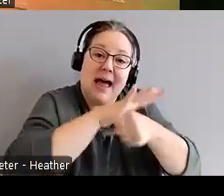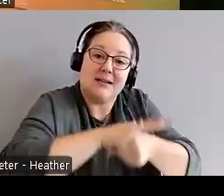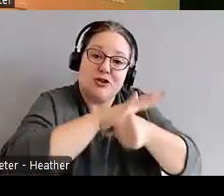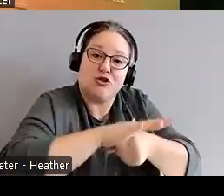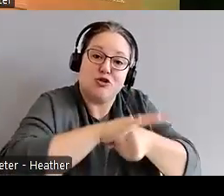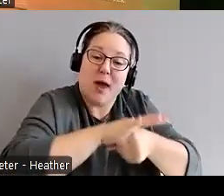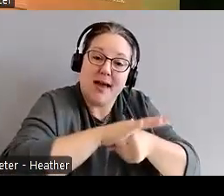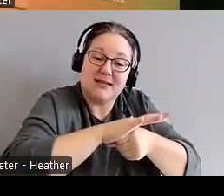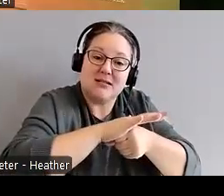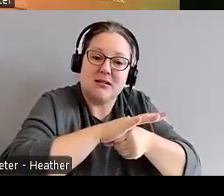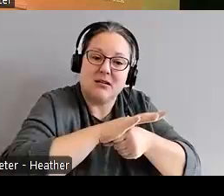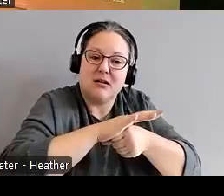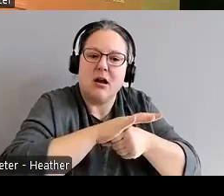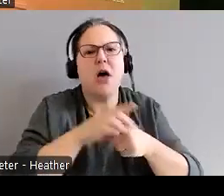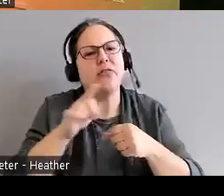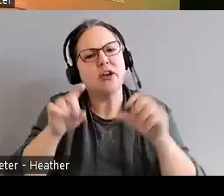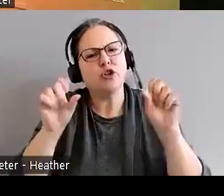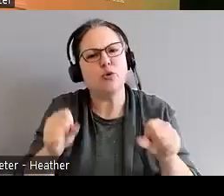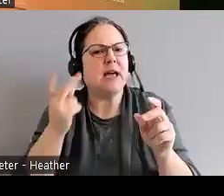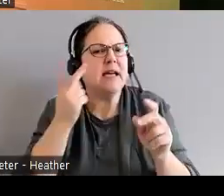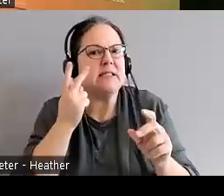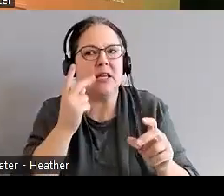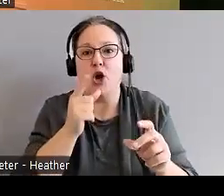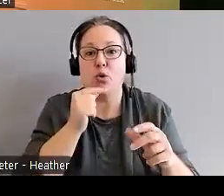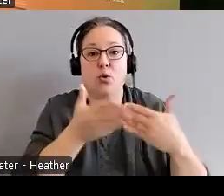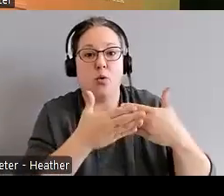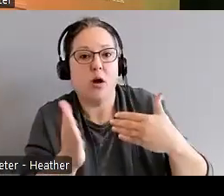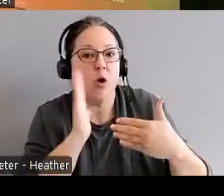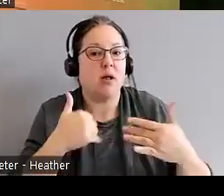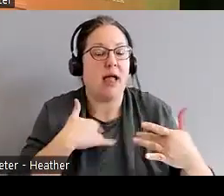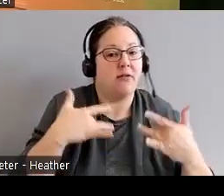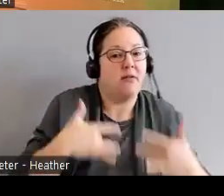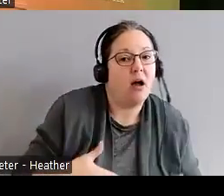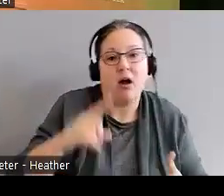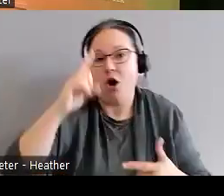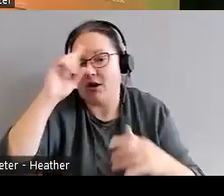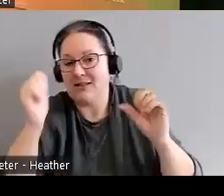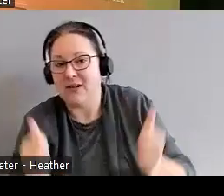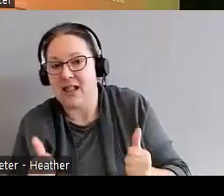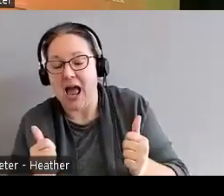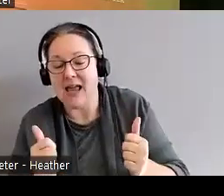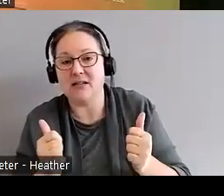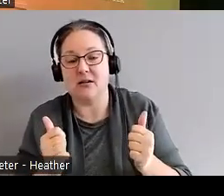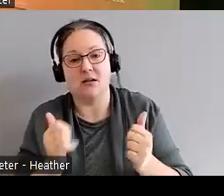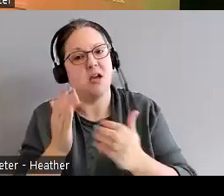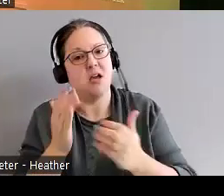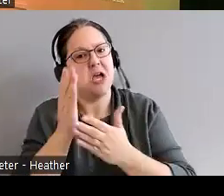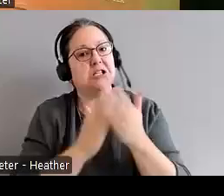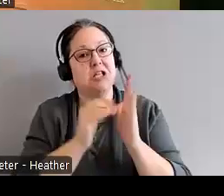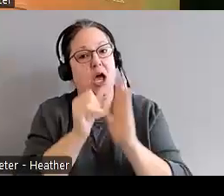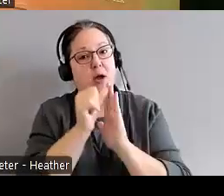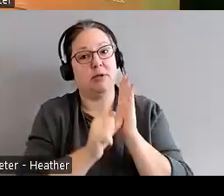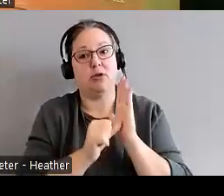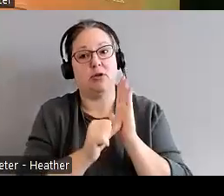kind of see who develops depression, delirium, or cognitive decline. And in some surgeries, this is very reliable